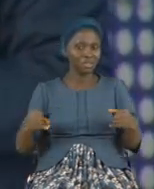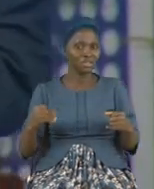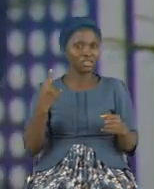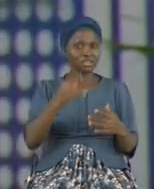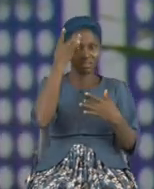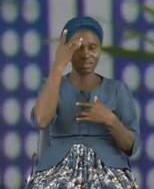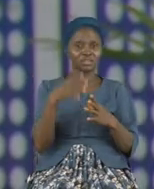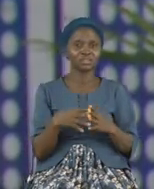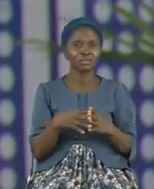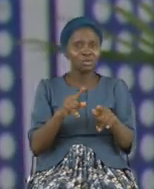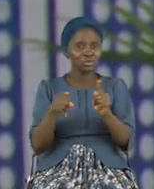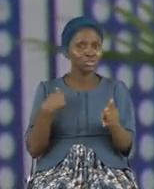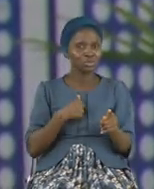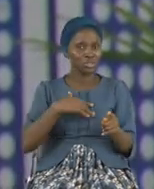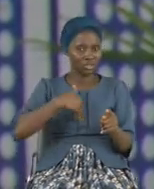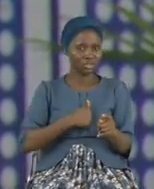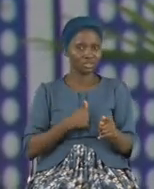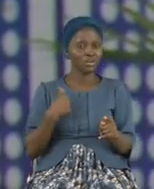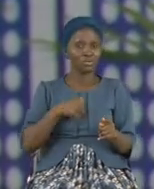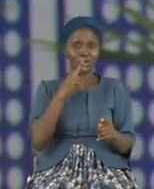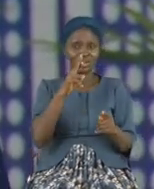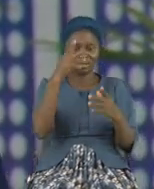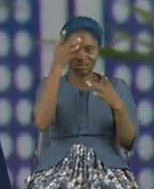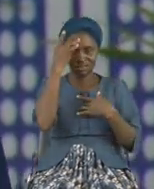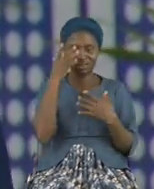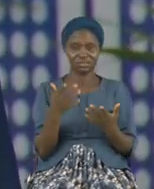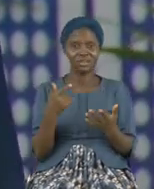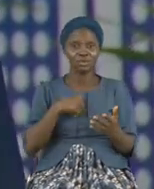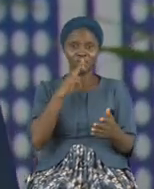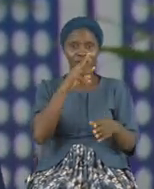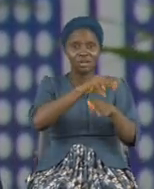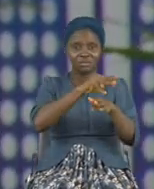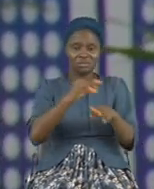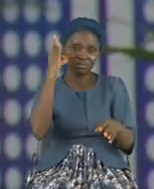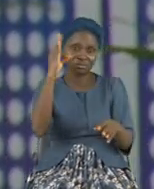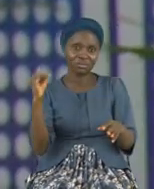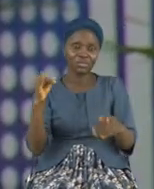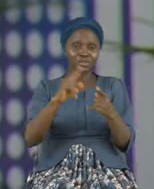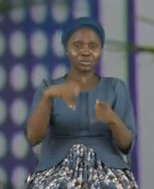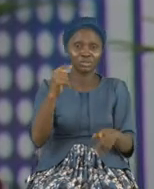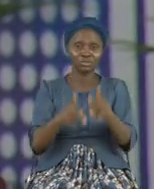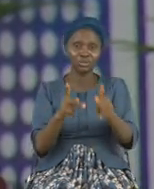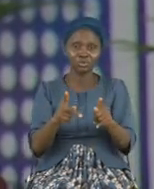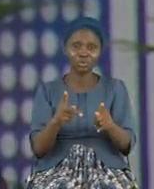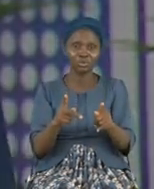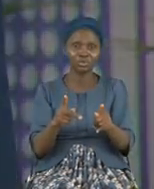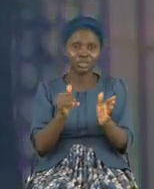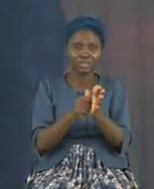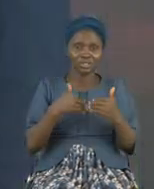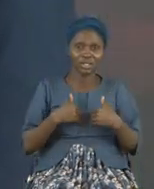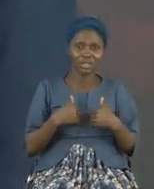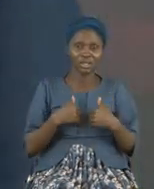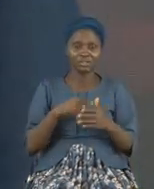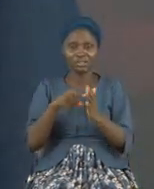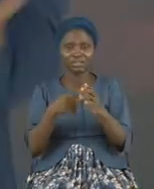ourselves, we're sick. We're ministering to the people that have this challenge and that